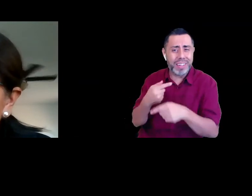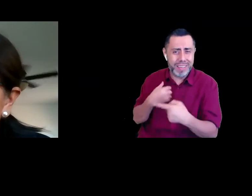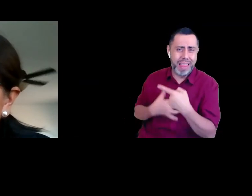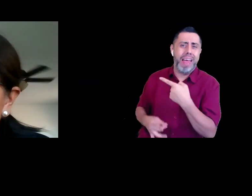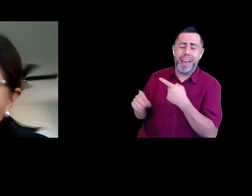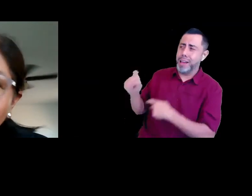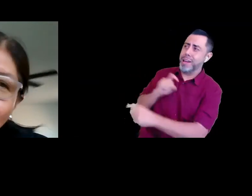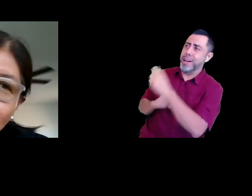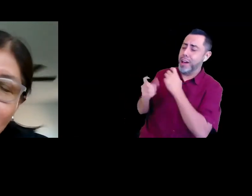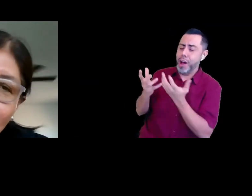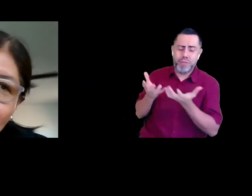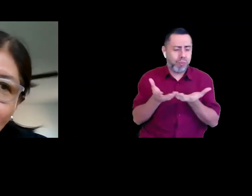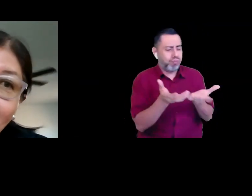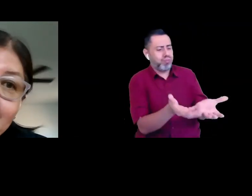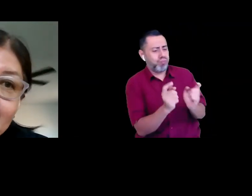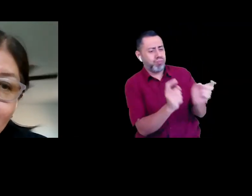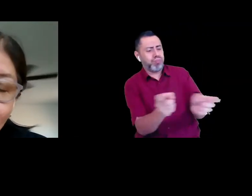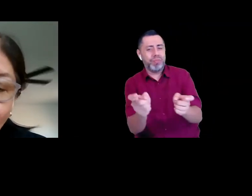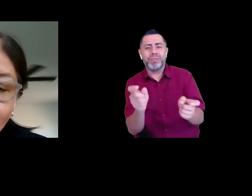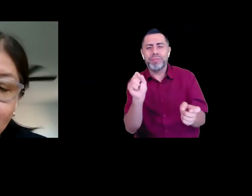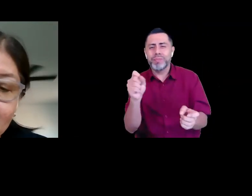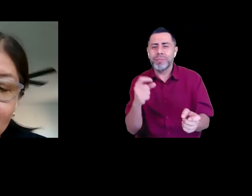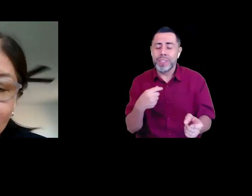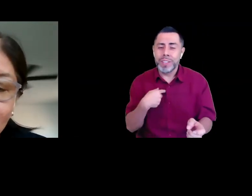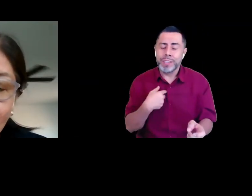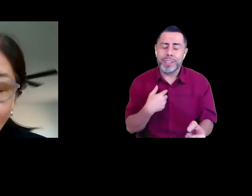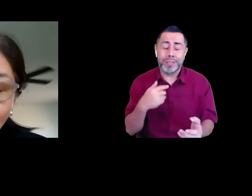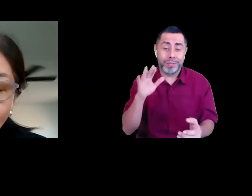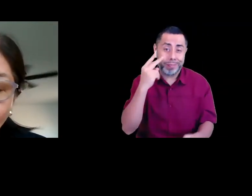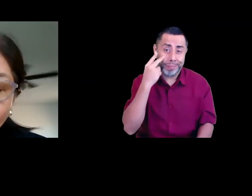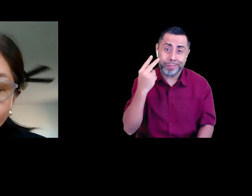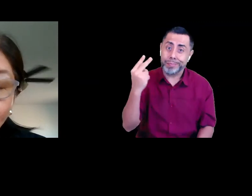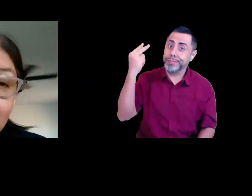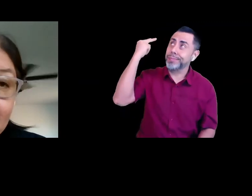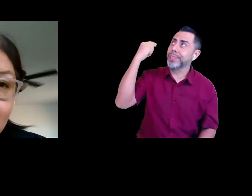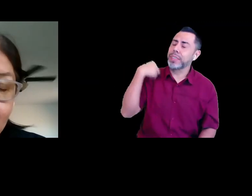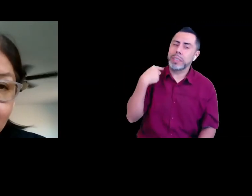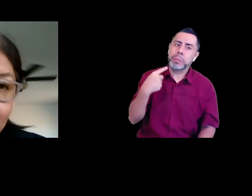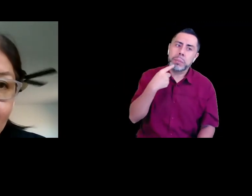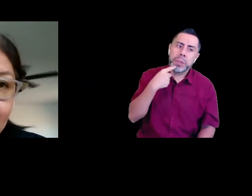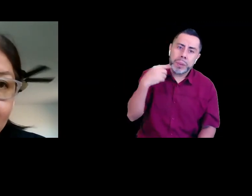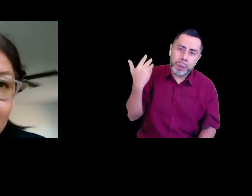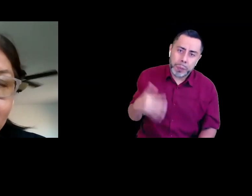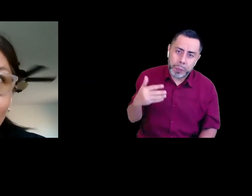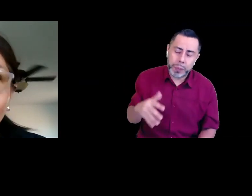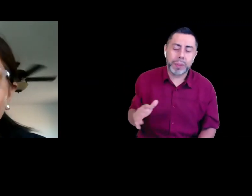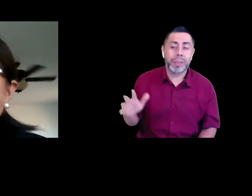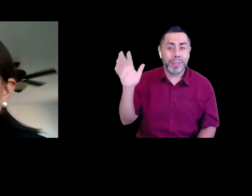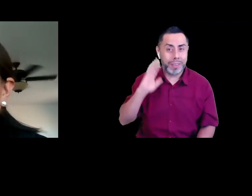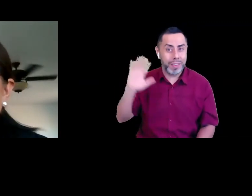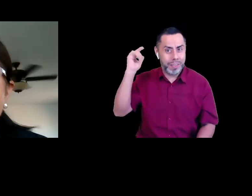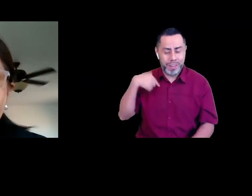we do a lot. And of course, I miss doing all those things. Now our home visits are different. Like I've said